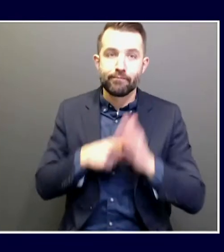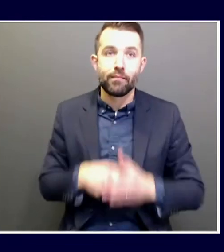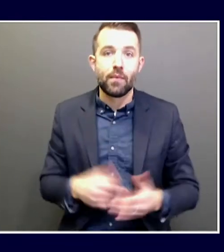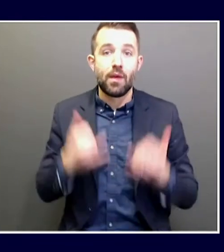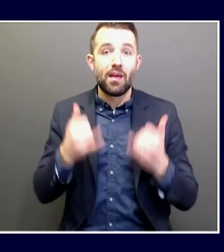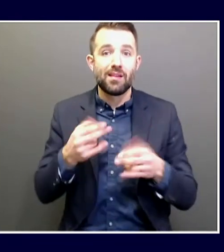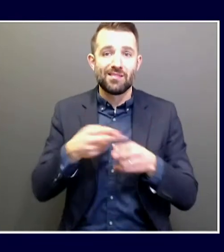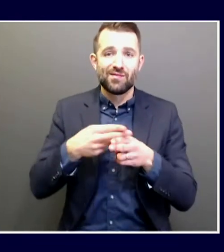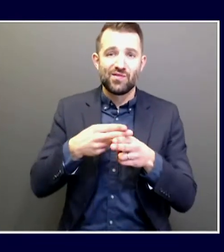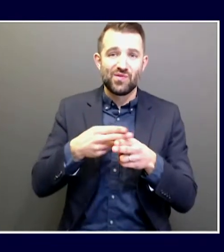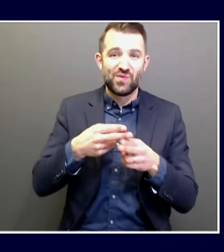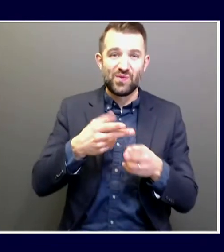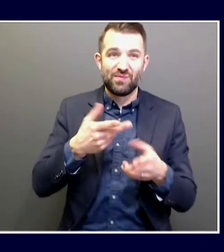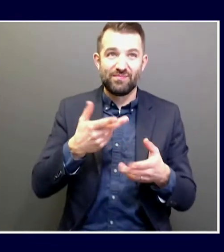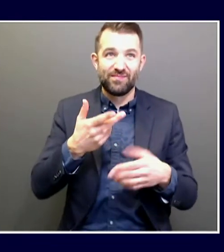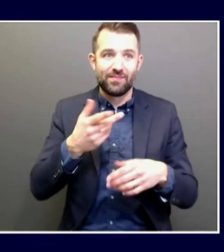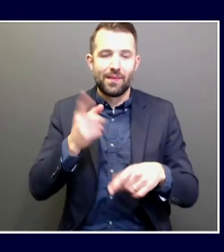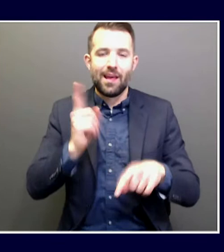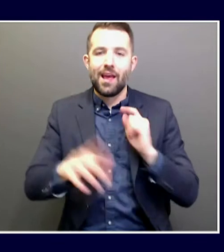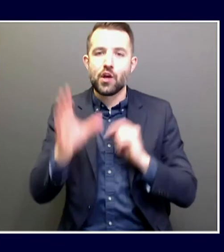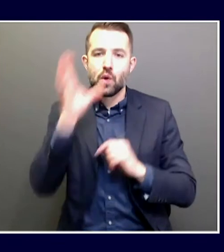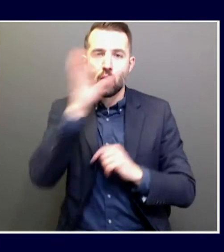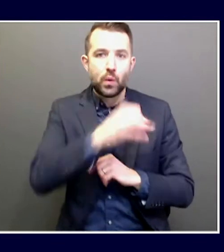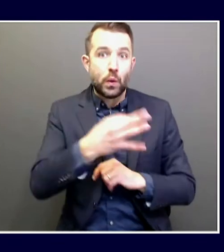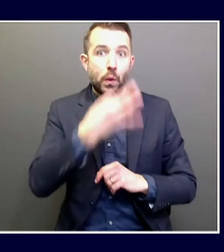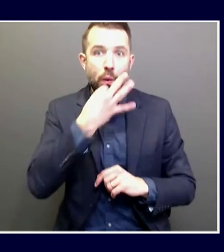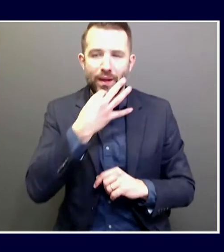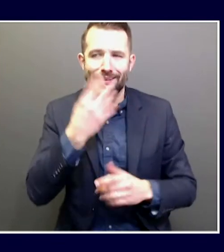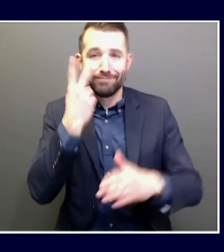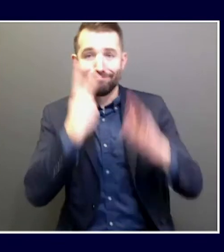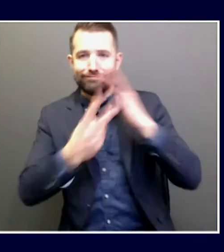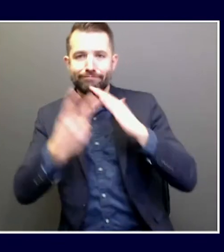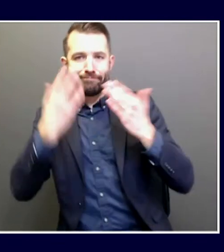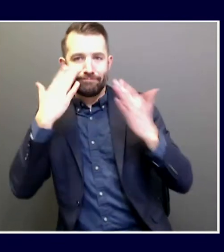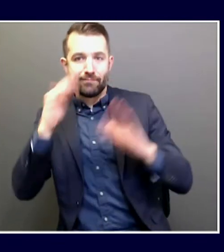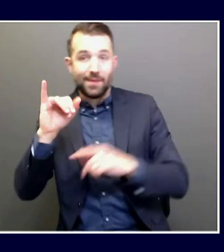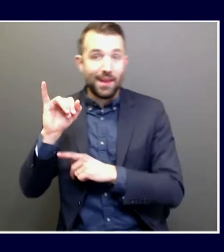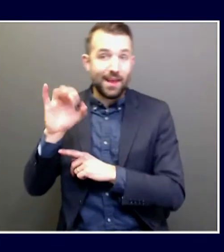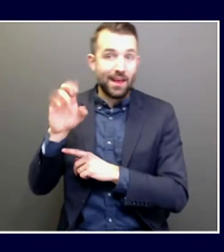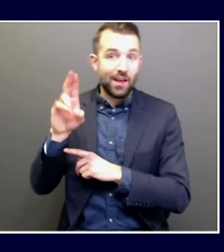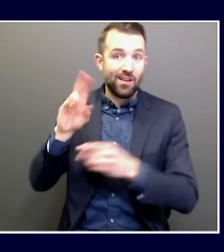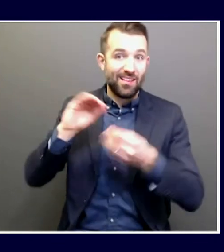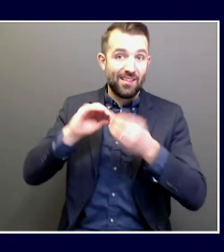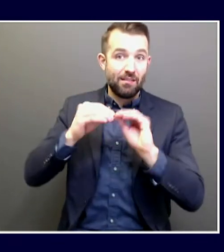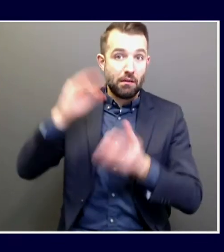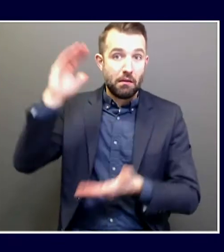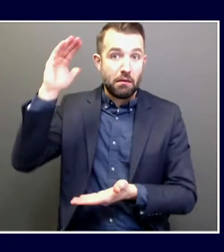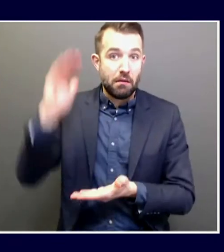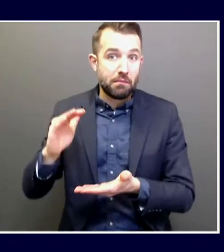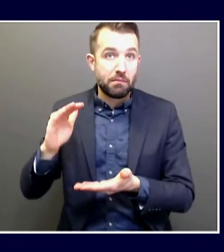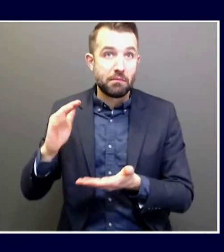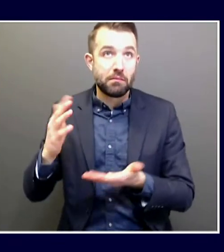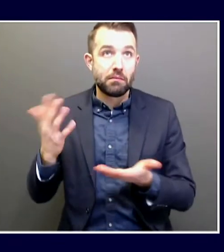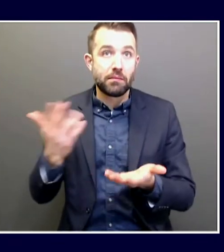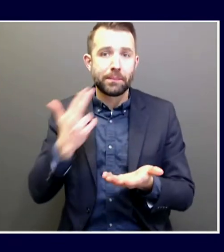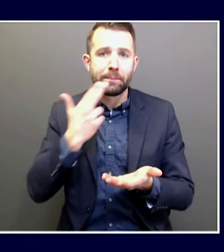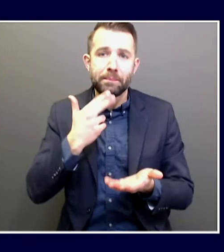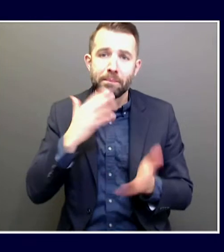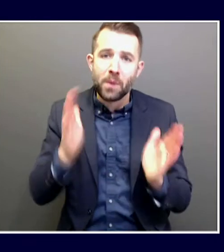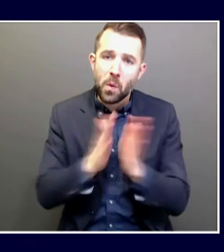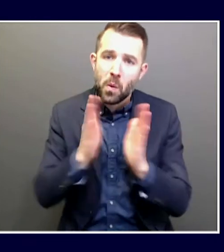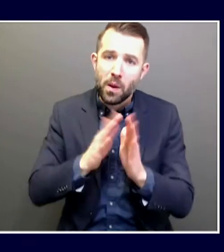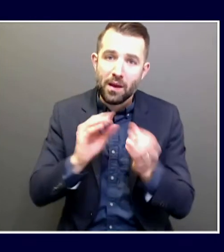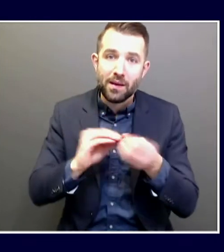in non-ICU hospitalizations is a sign that Omicron is necessarily milder. It's definitely